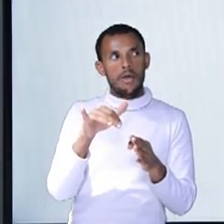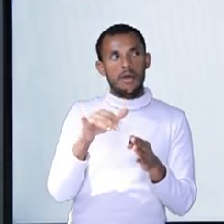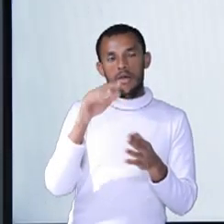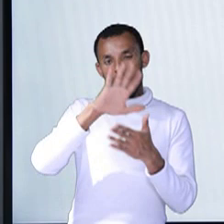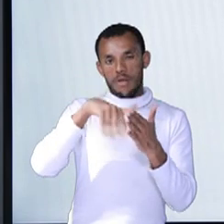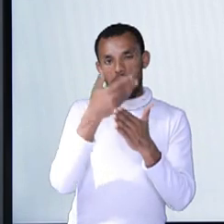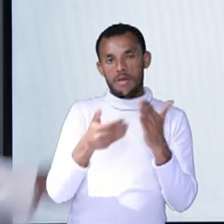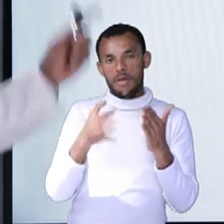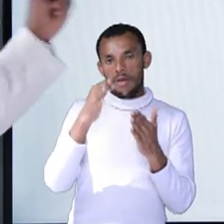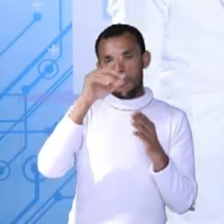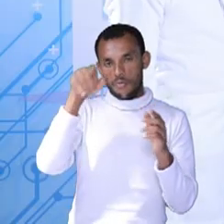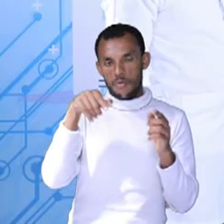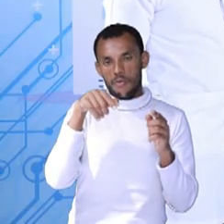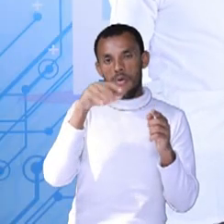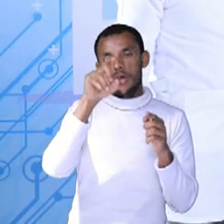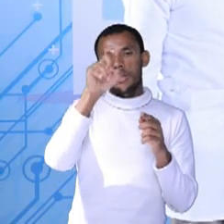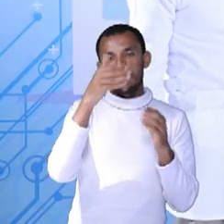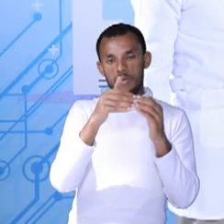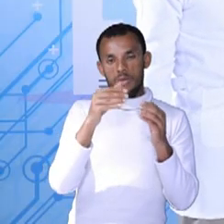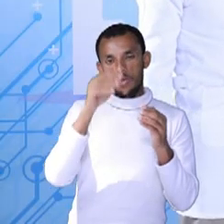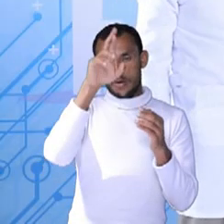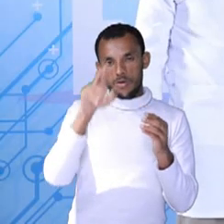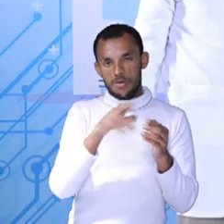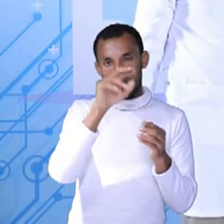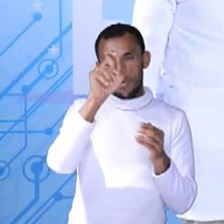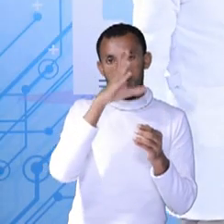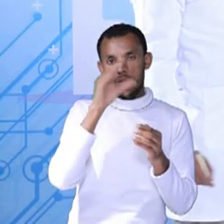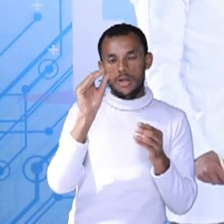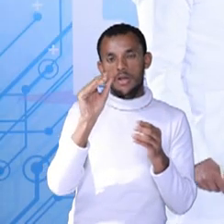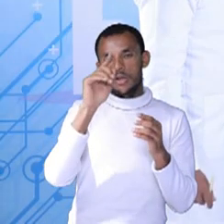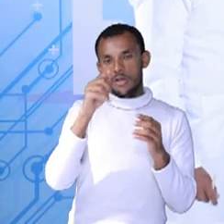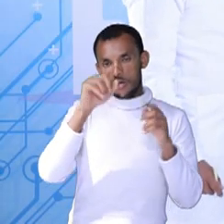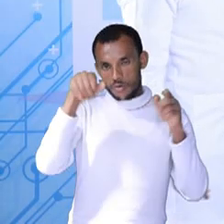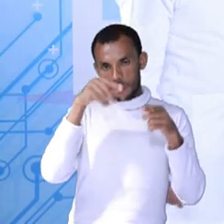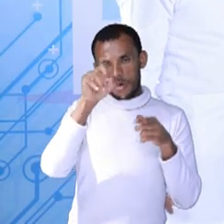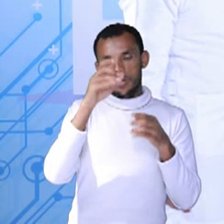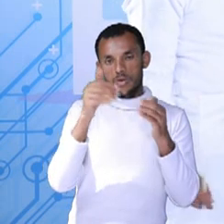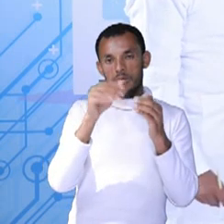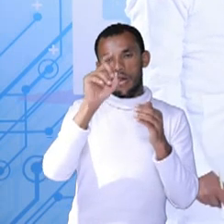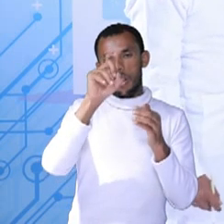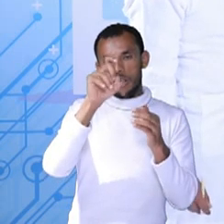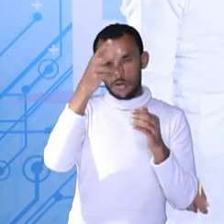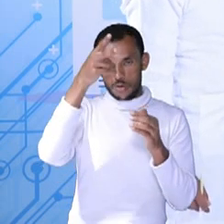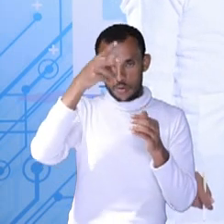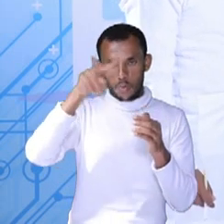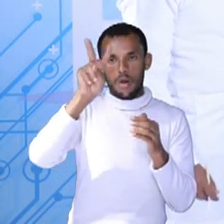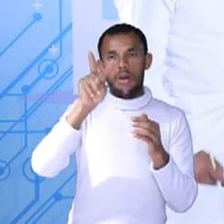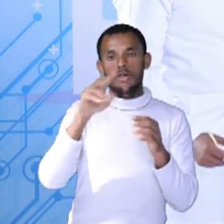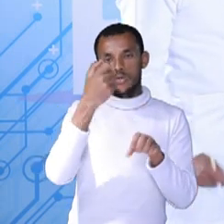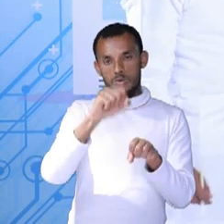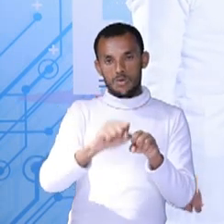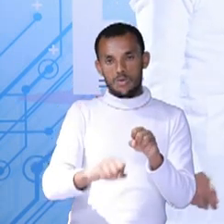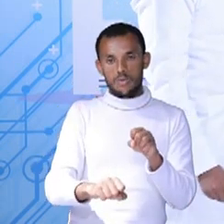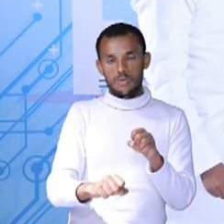the graph of f of x is equals to square root of x and g of x is equal to x squared.